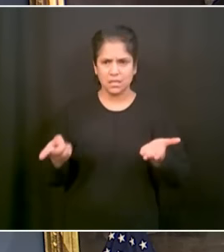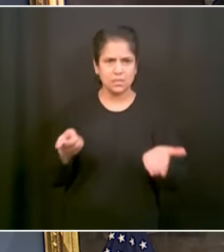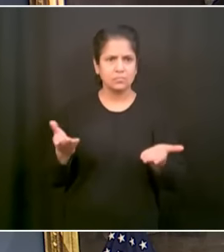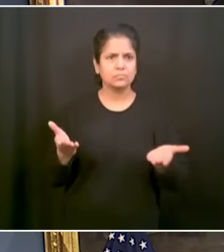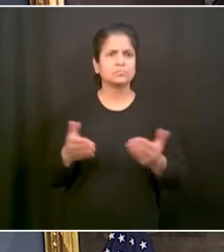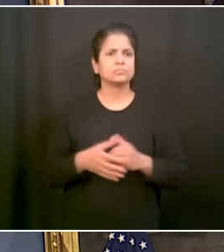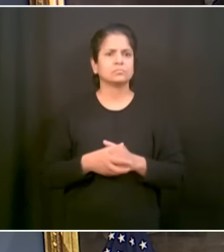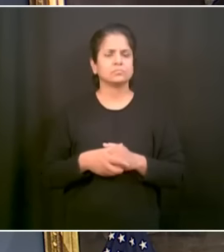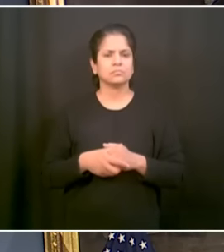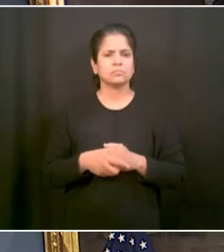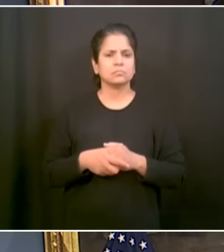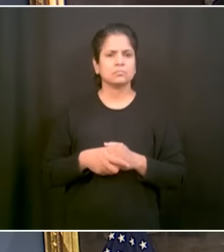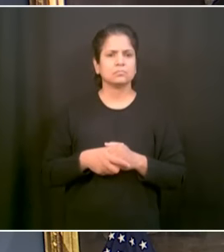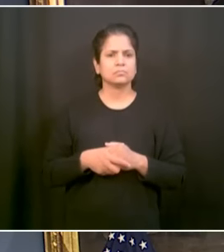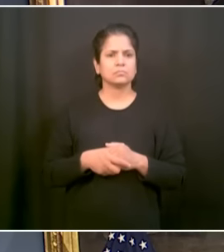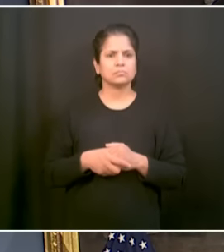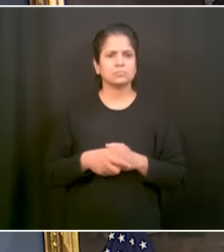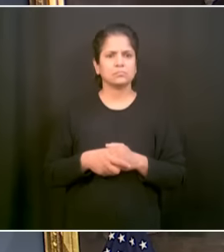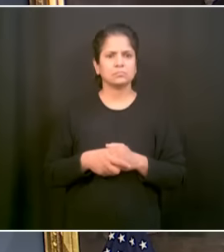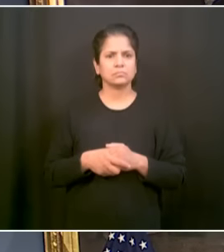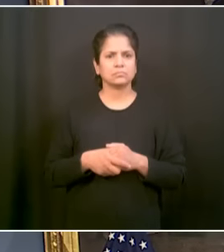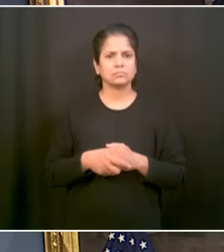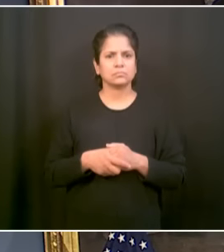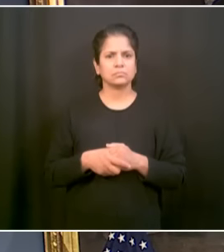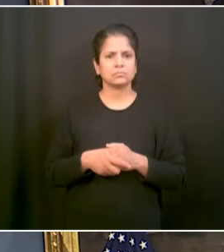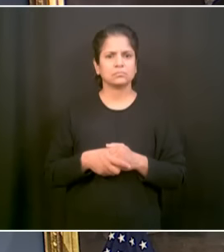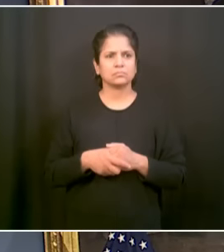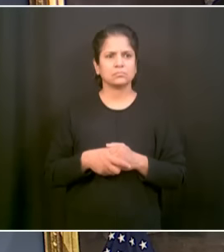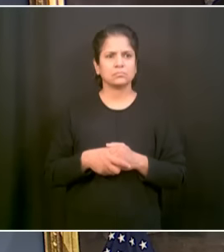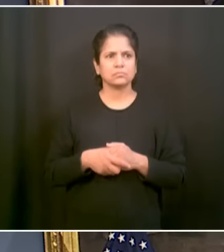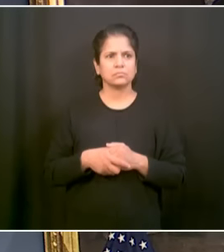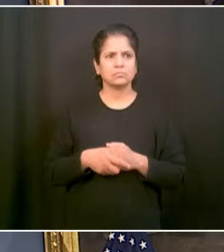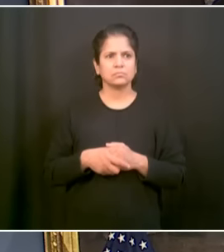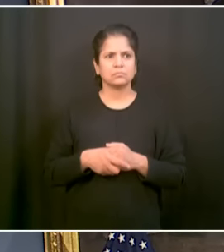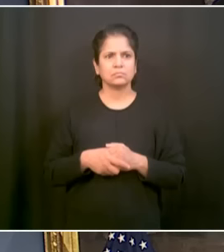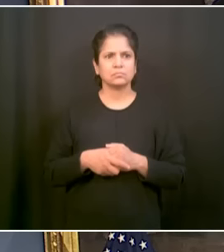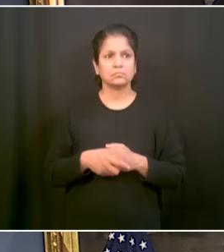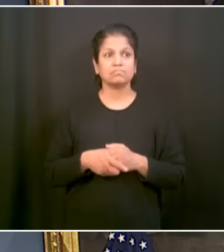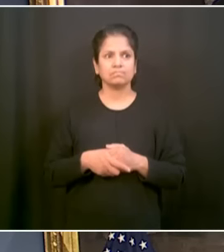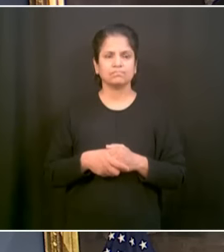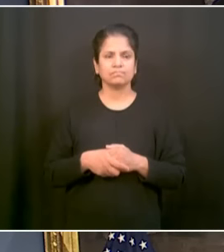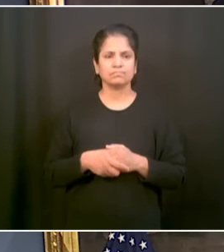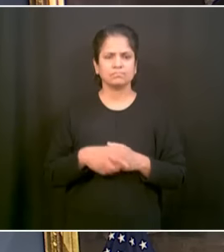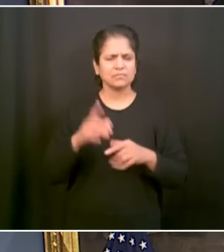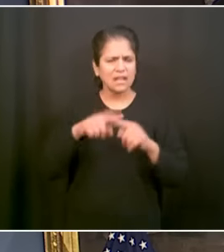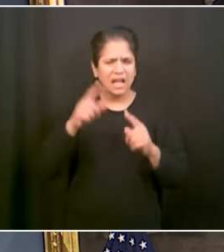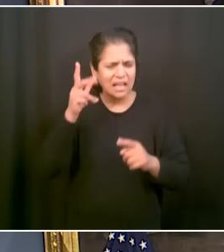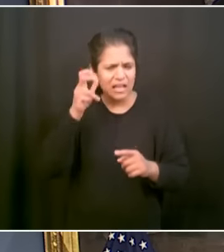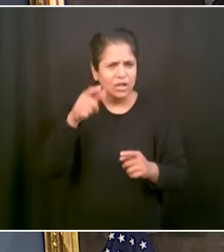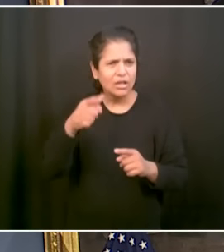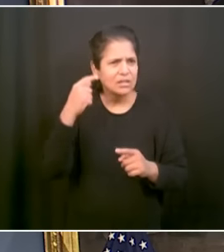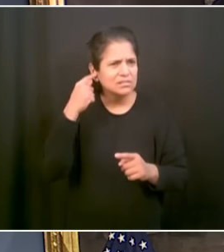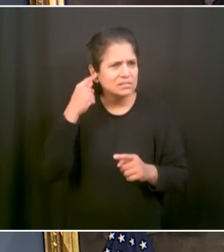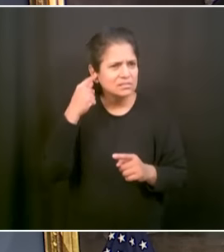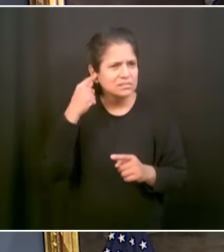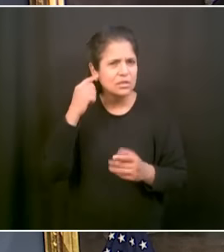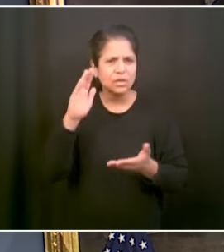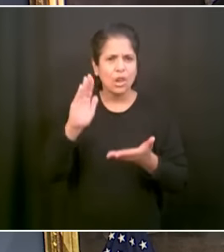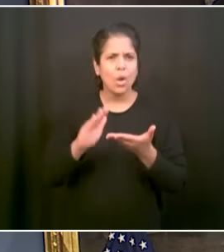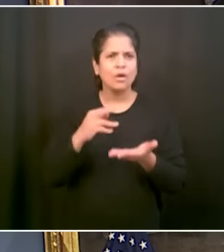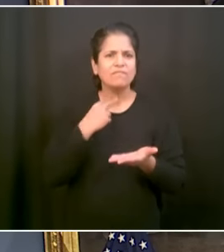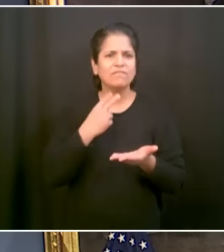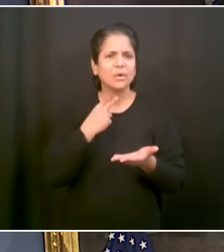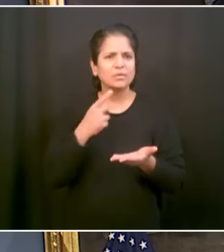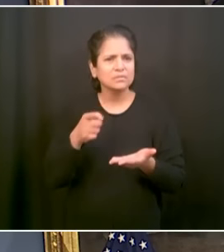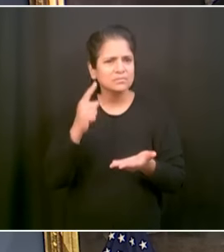wealthy corporations when the governor has been clear that that is not her priority and she's not interested in that. And I wonder if that will leave the city in a